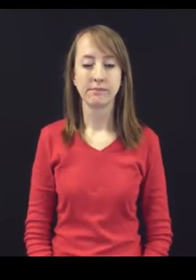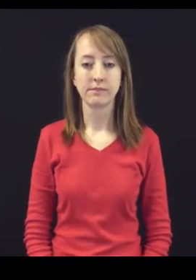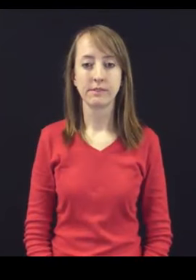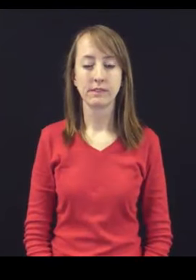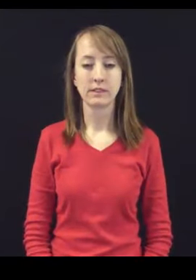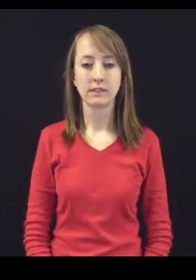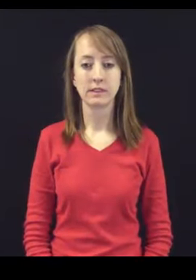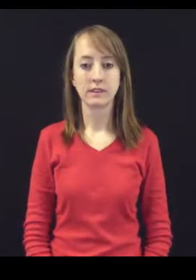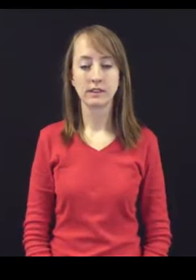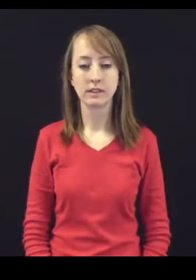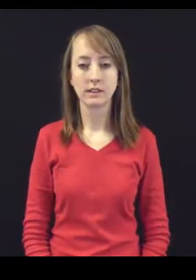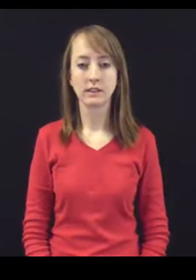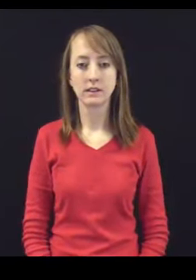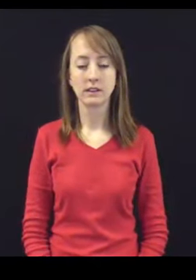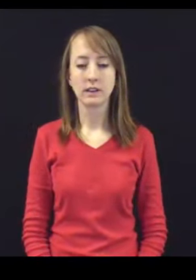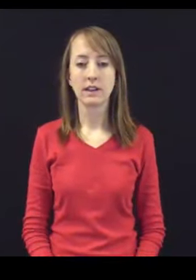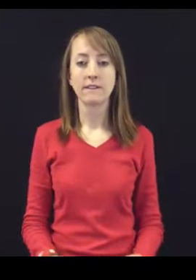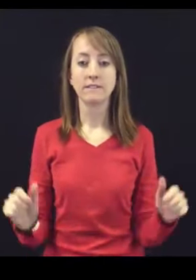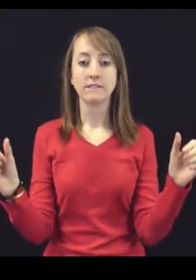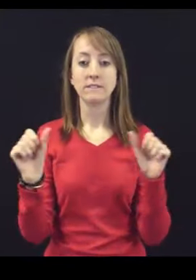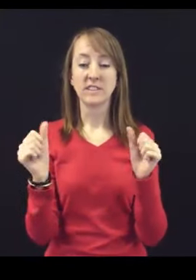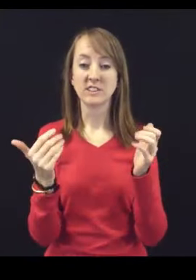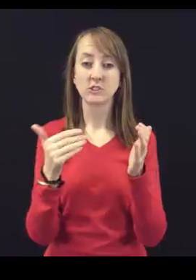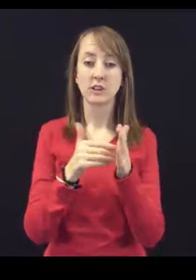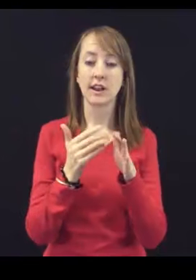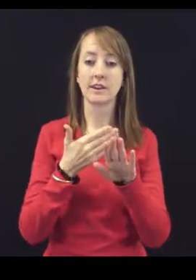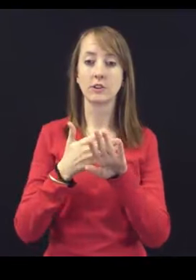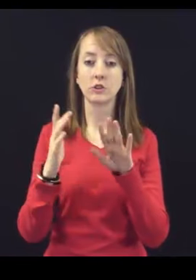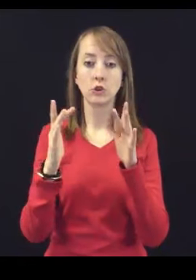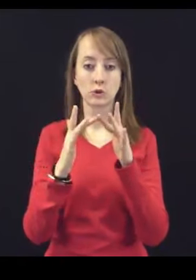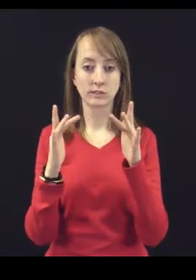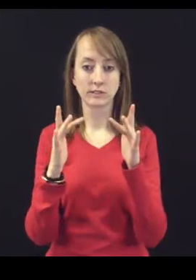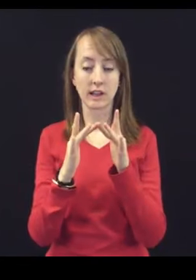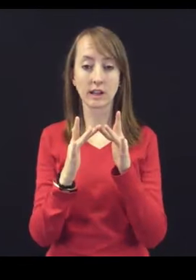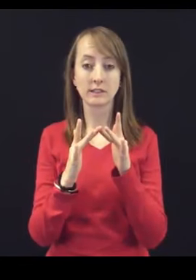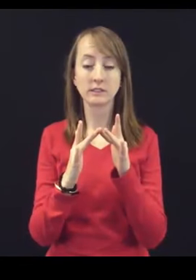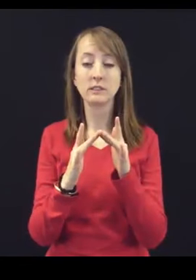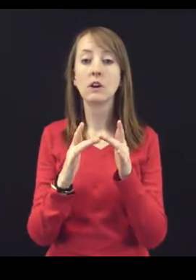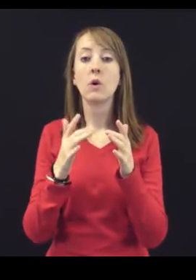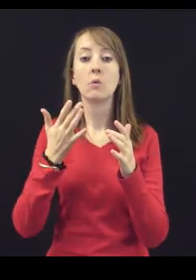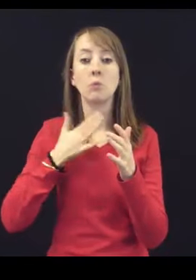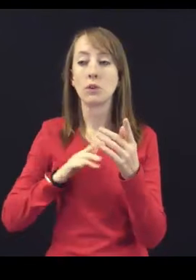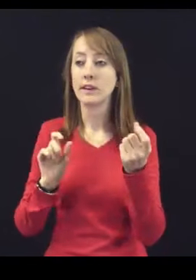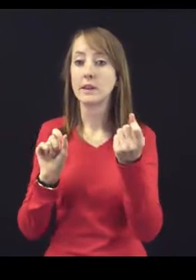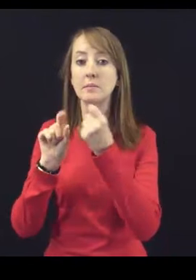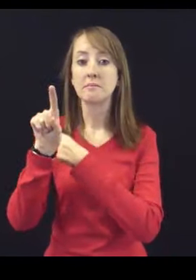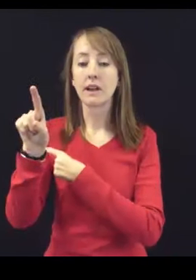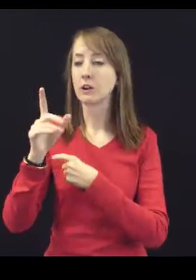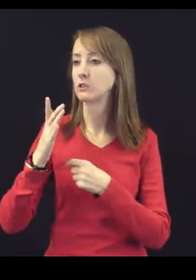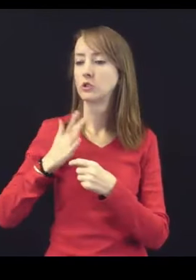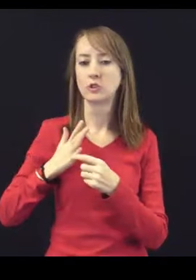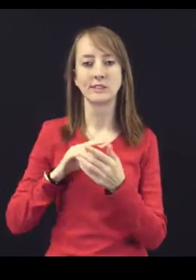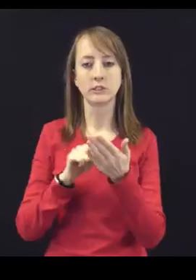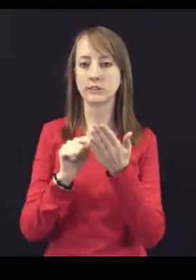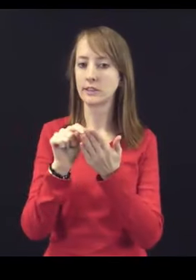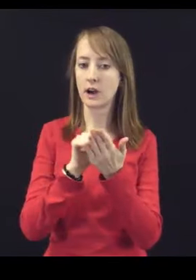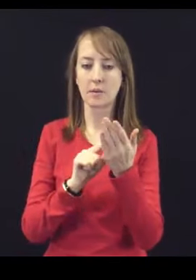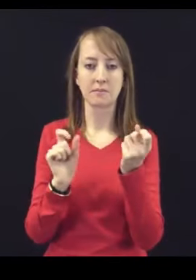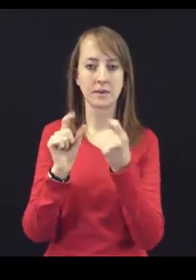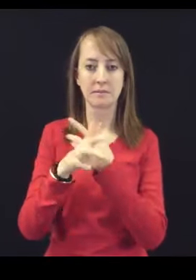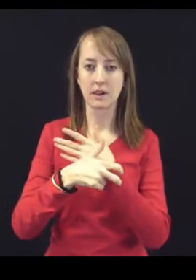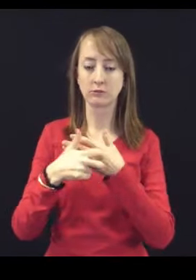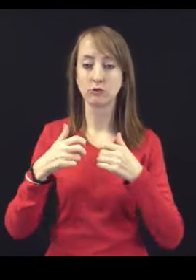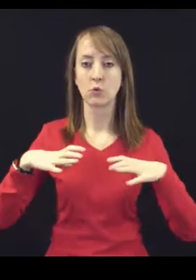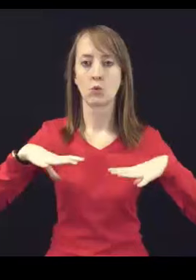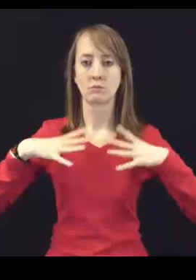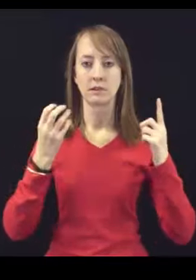Adding a contact in the Contacts app will mean you won't have to type or remember their email address in an email again. So let's get started. Contacts are